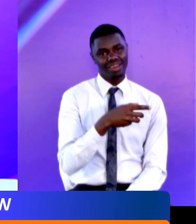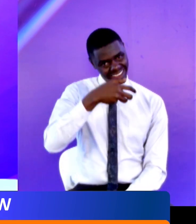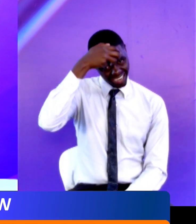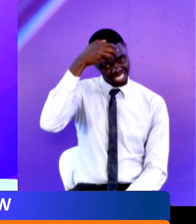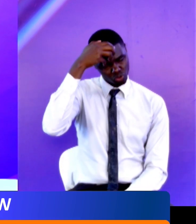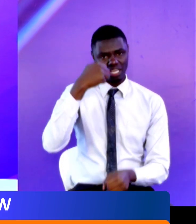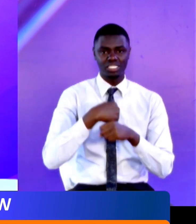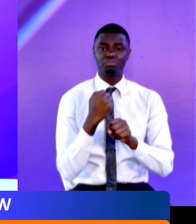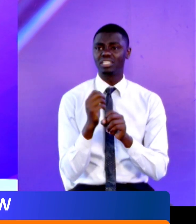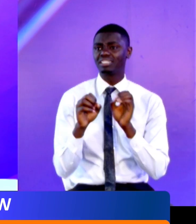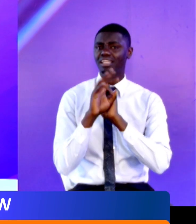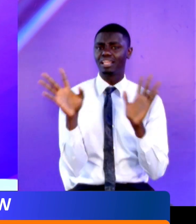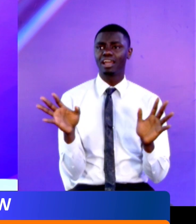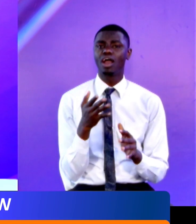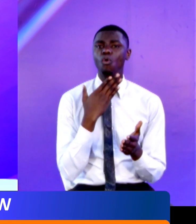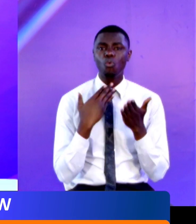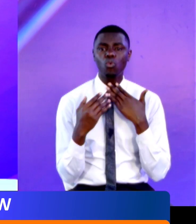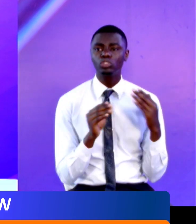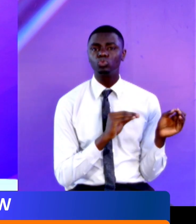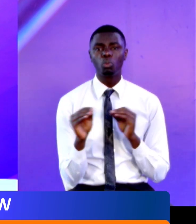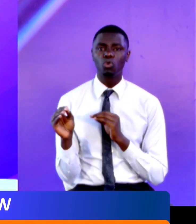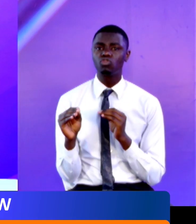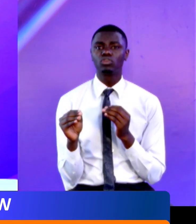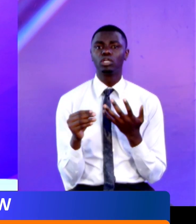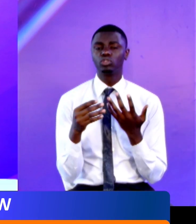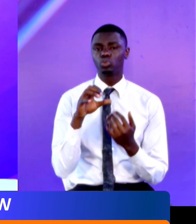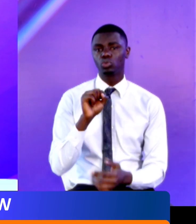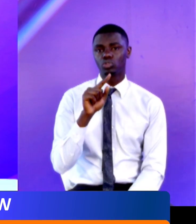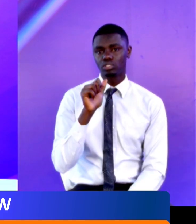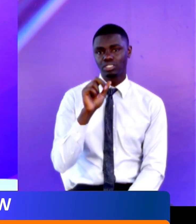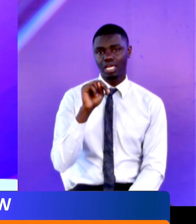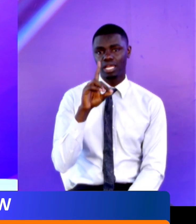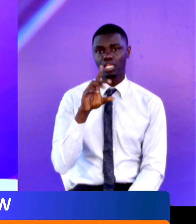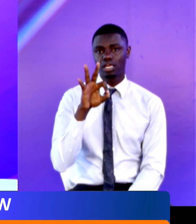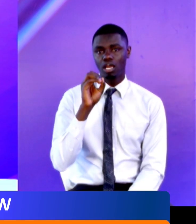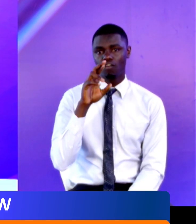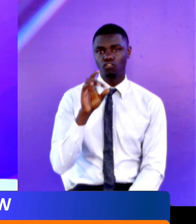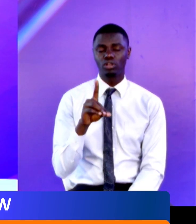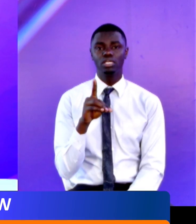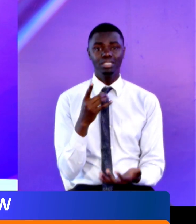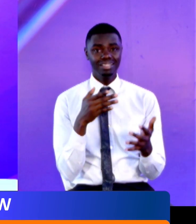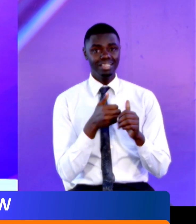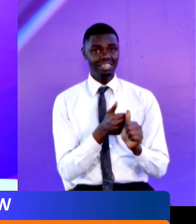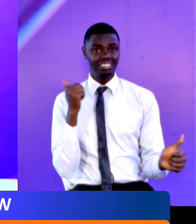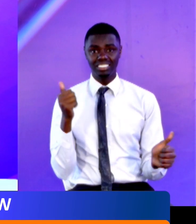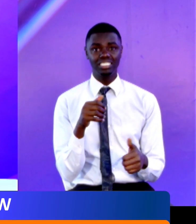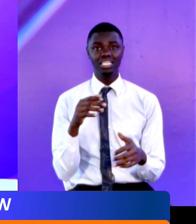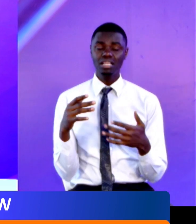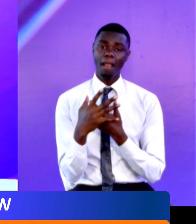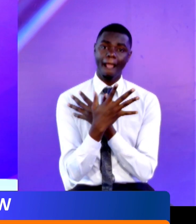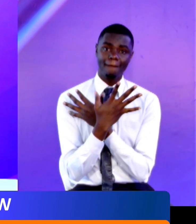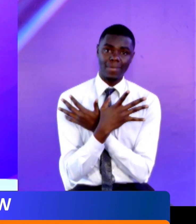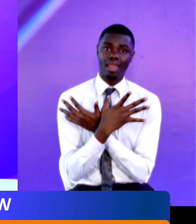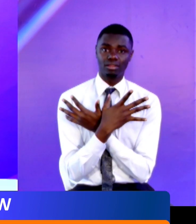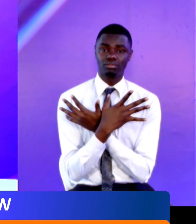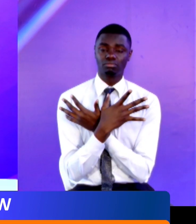made it clear that he only wants a move to Stamford Bridge, rejecting an approach from Bayern Munich in the past